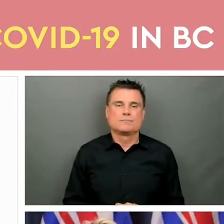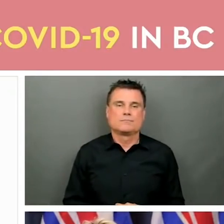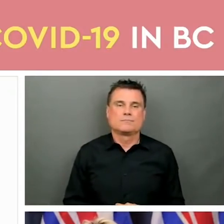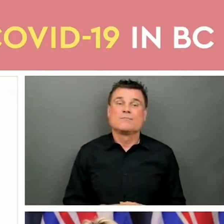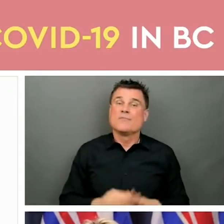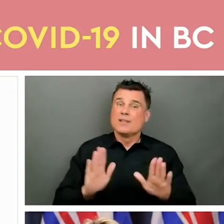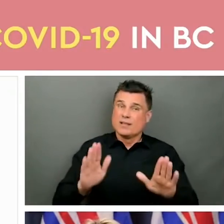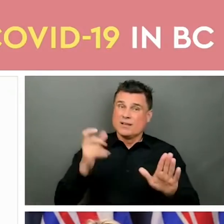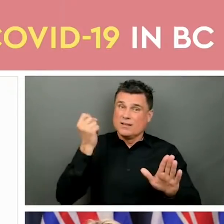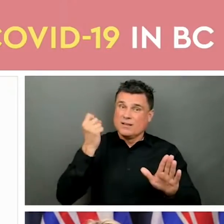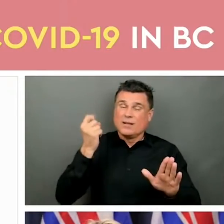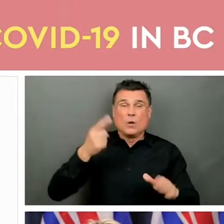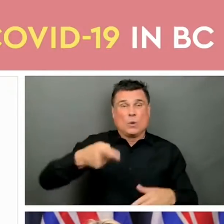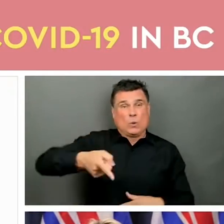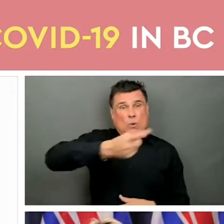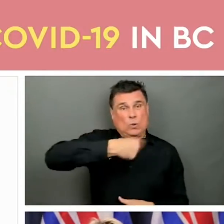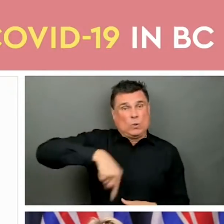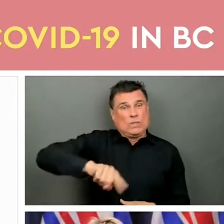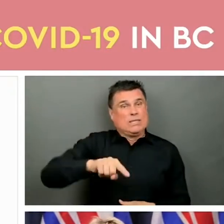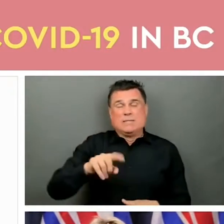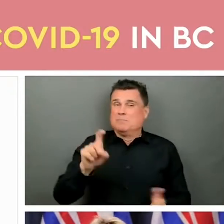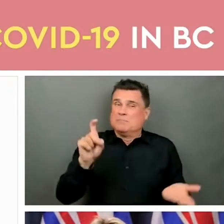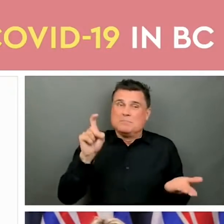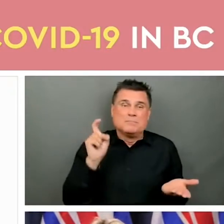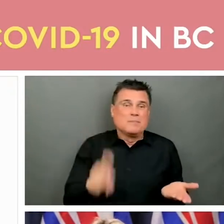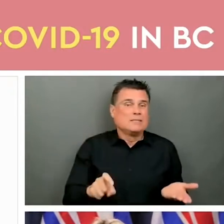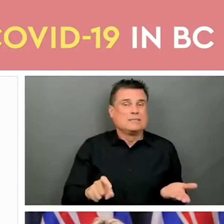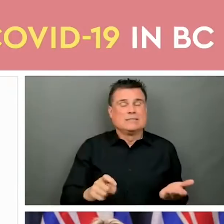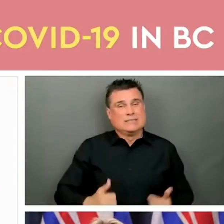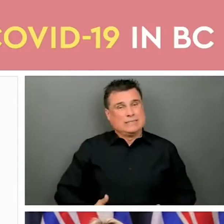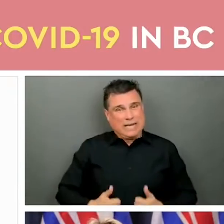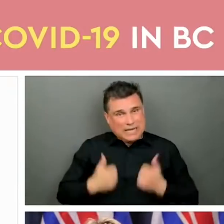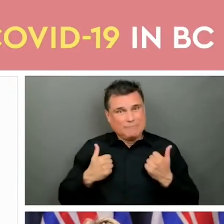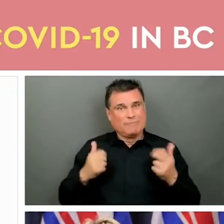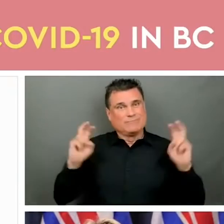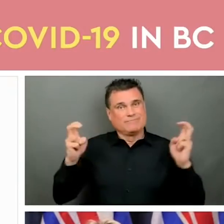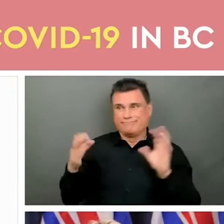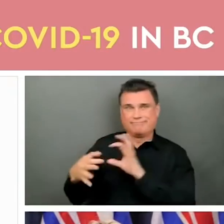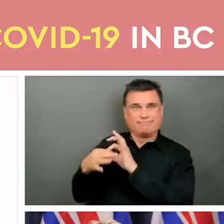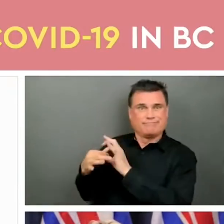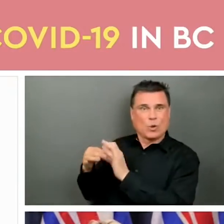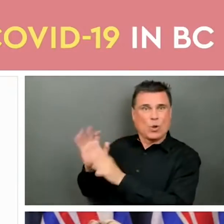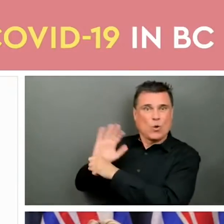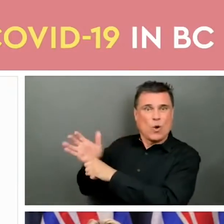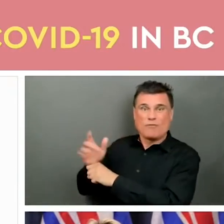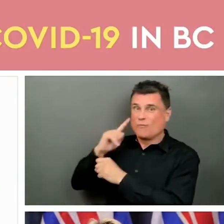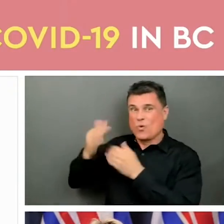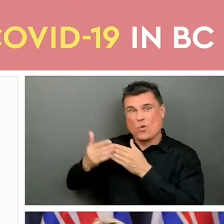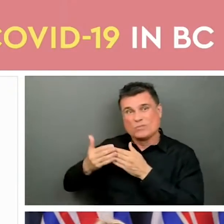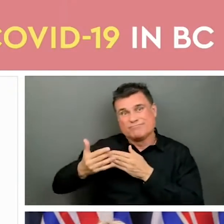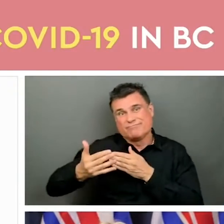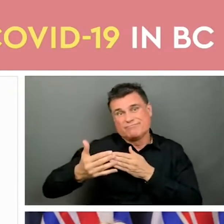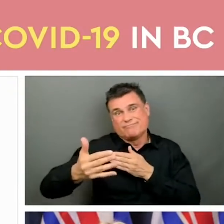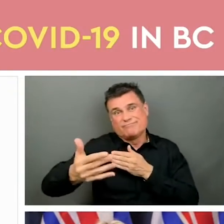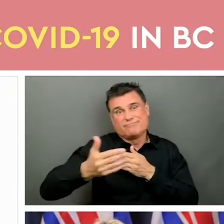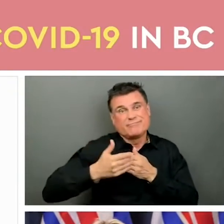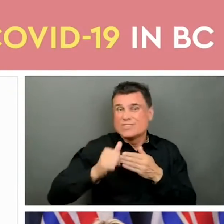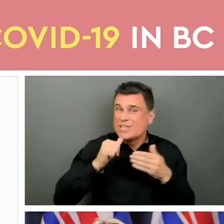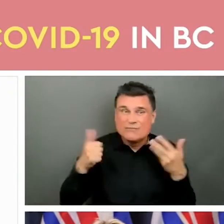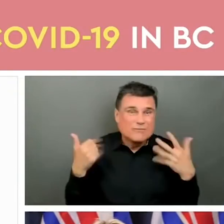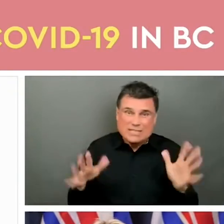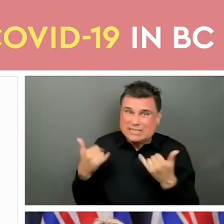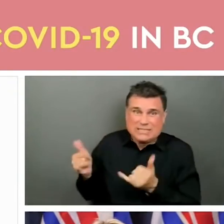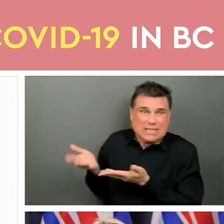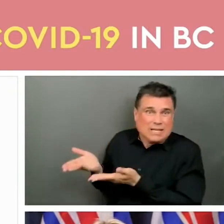live with COVID for a bit longer. We need to all put our efforts into combating this virus and supporting each